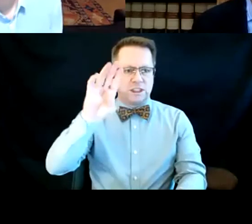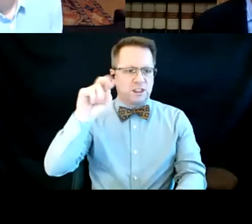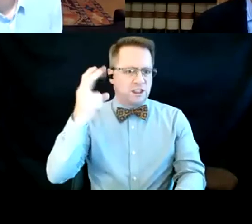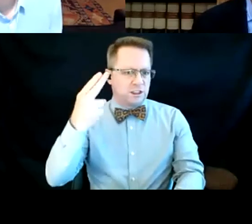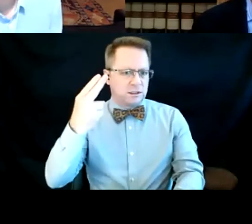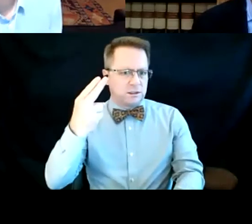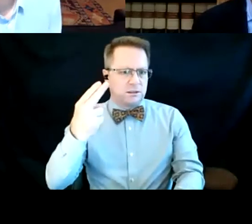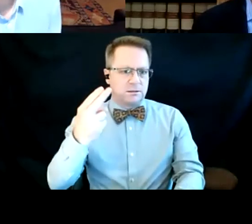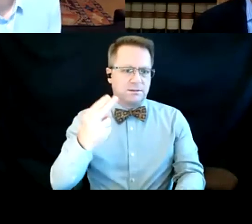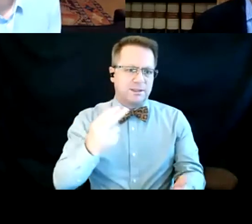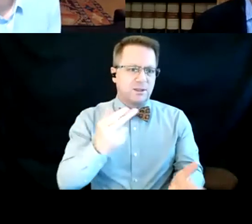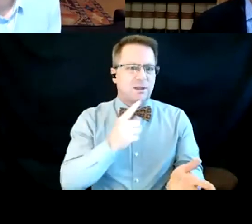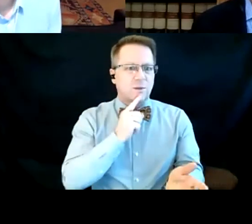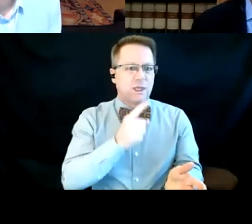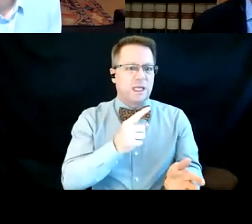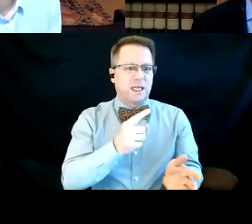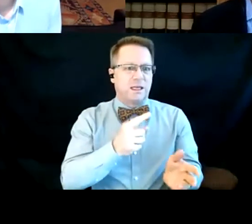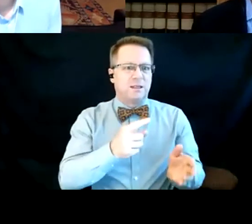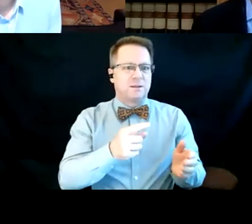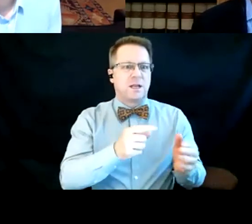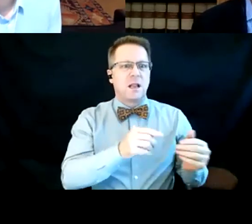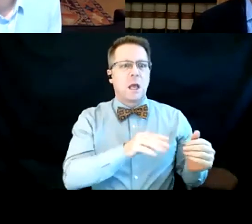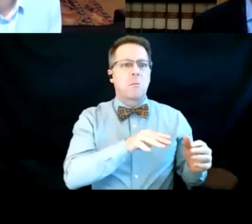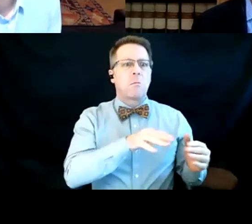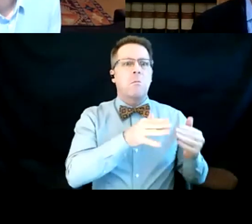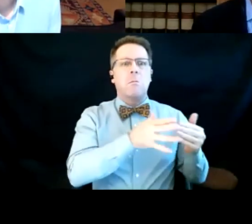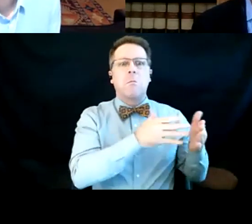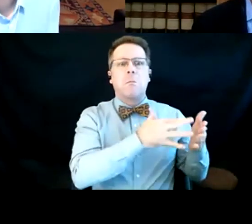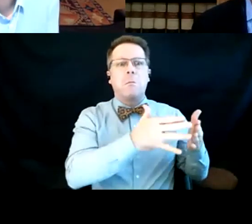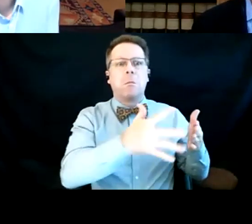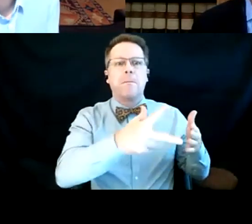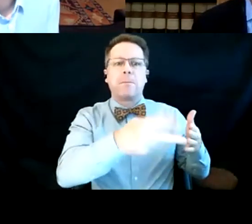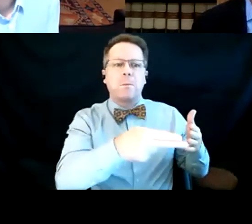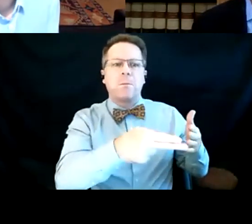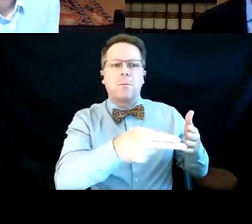think, we don't know at this point, because we haven't seen the numbers,